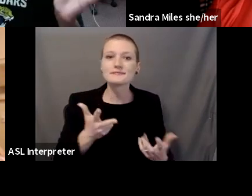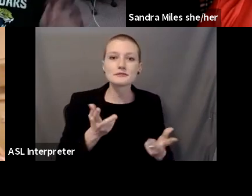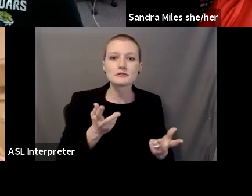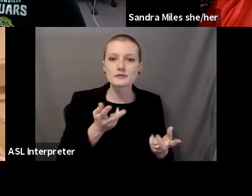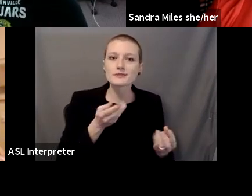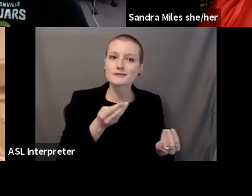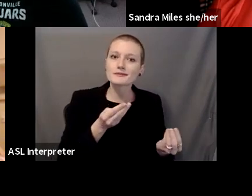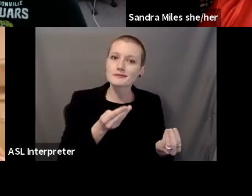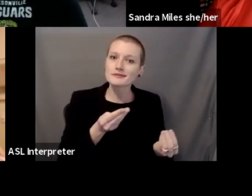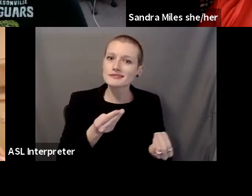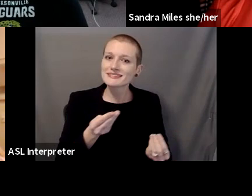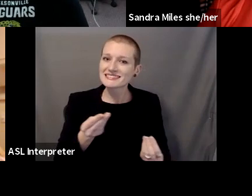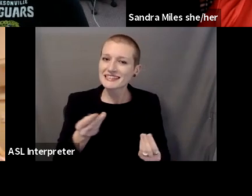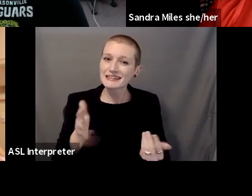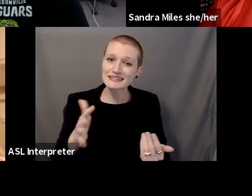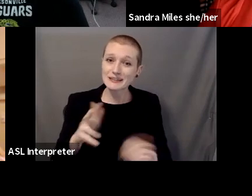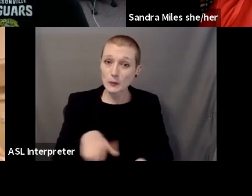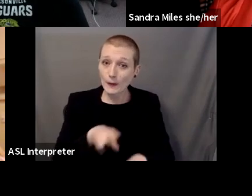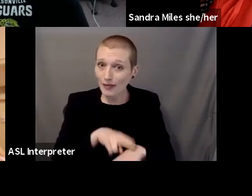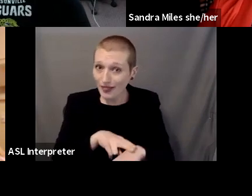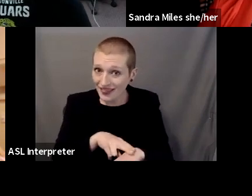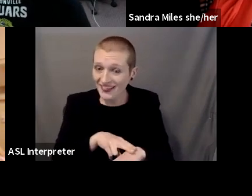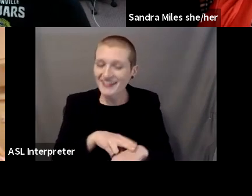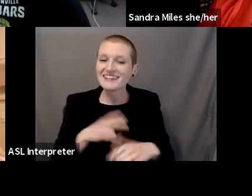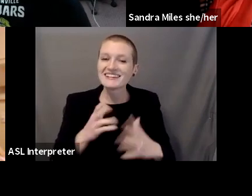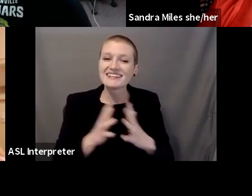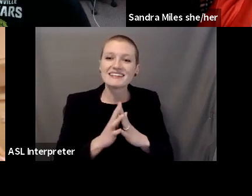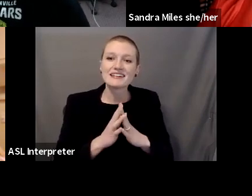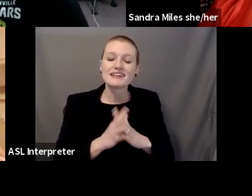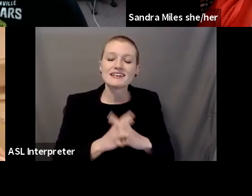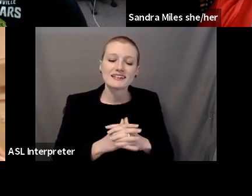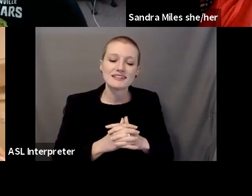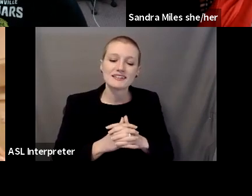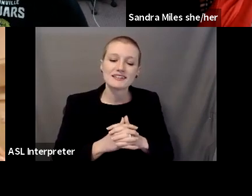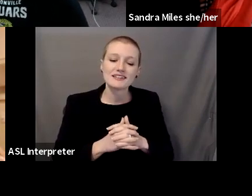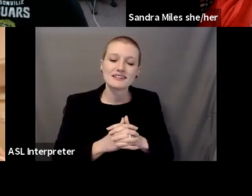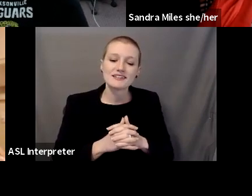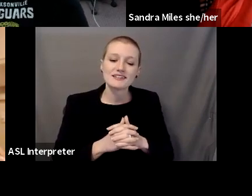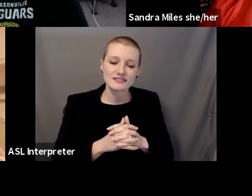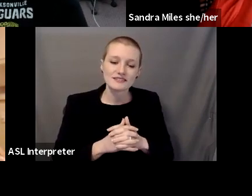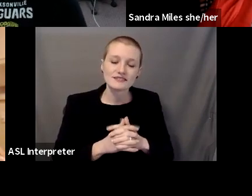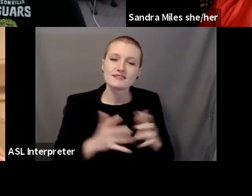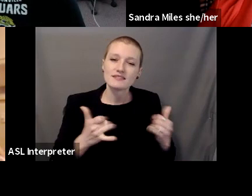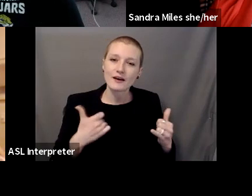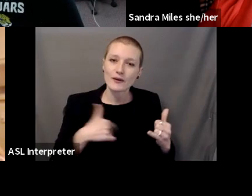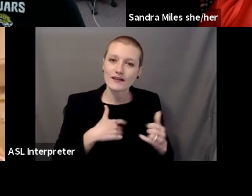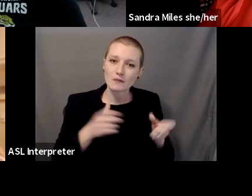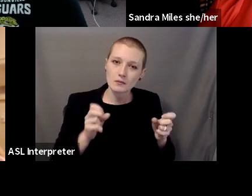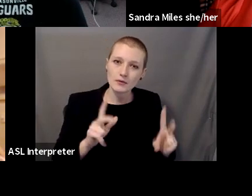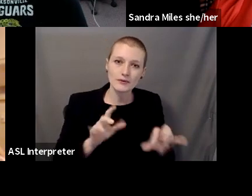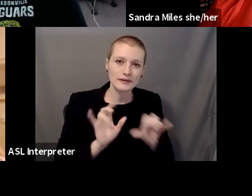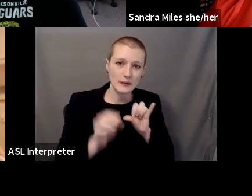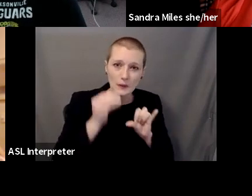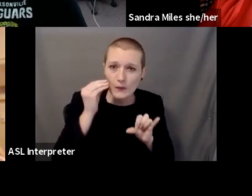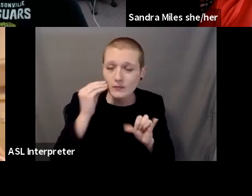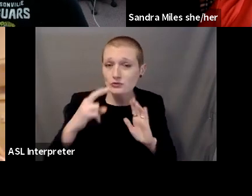some type of normalcy, but I think that since we have this time to stay home, just read. You can go